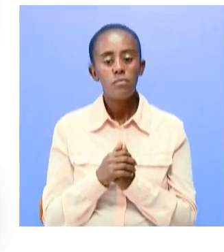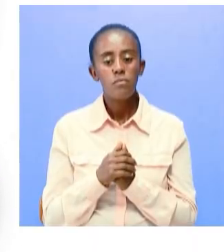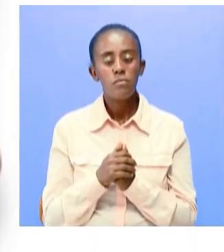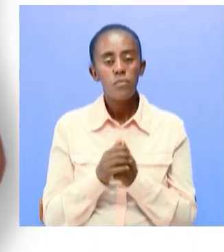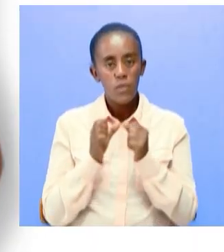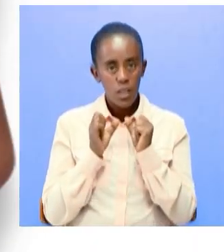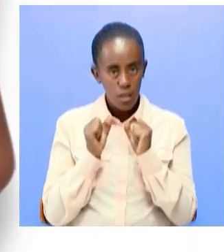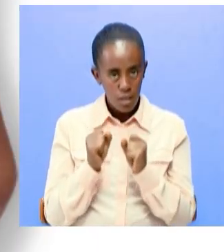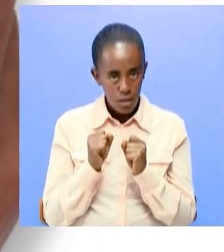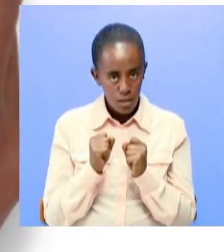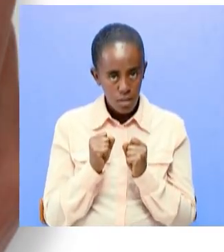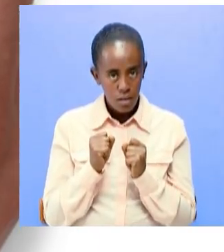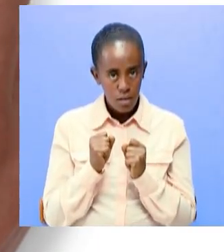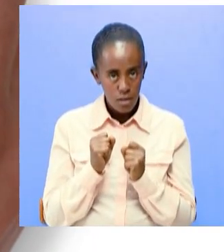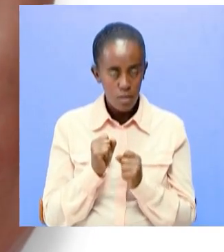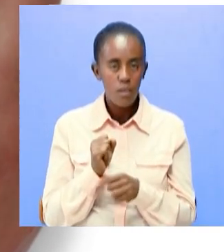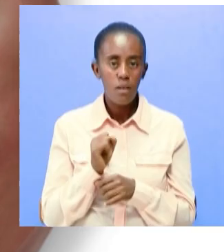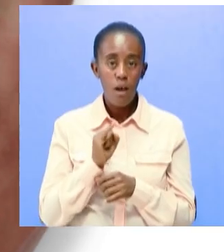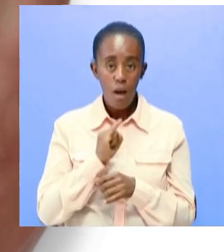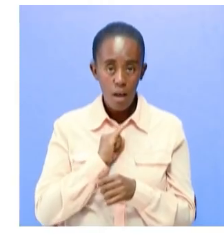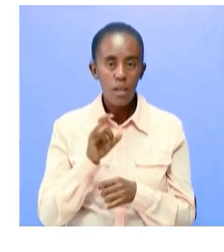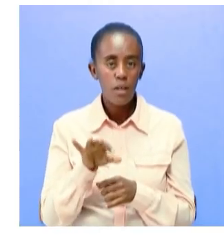Can I get